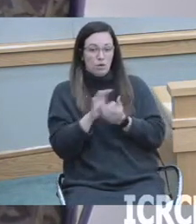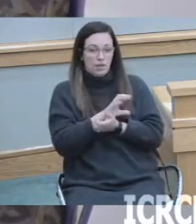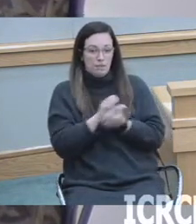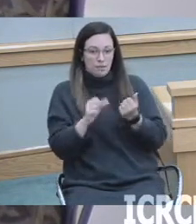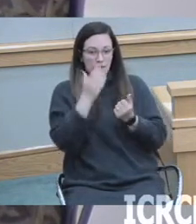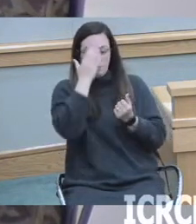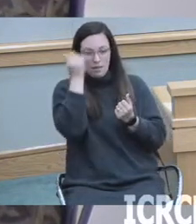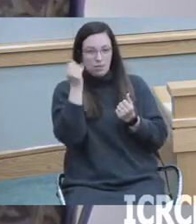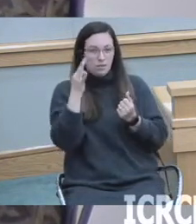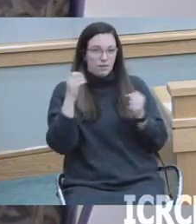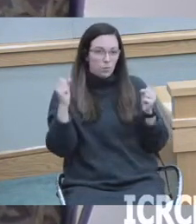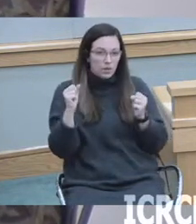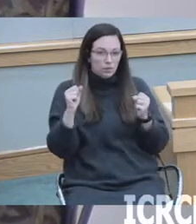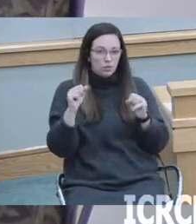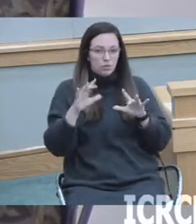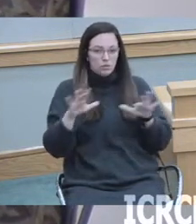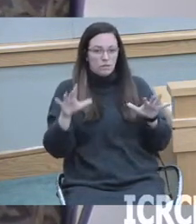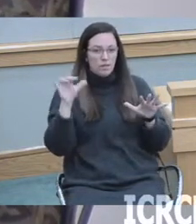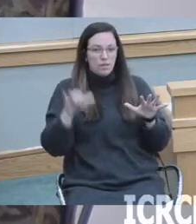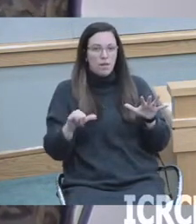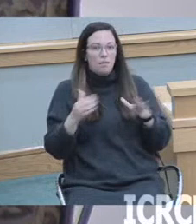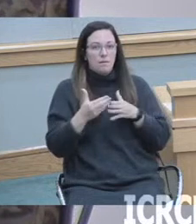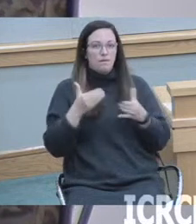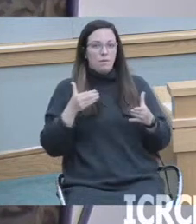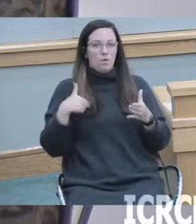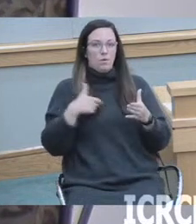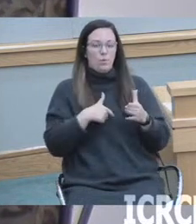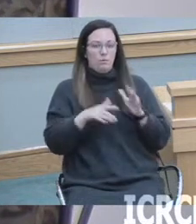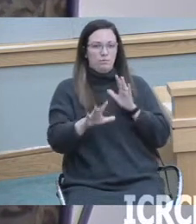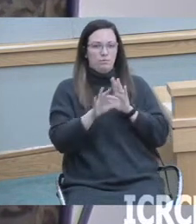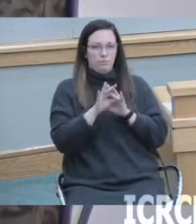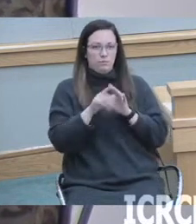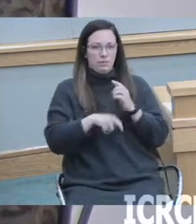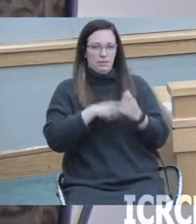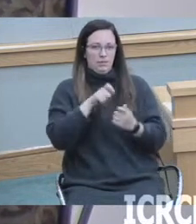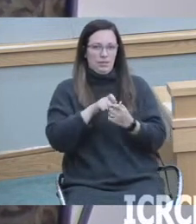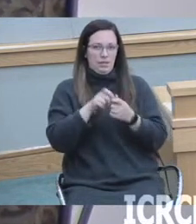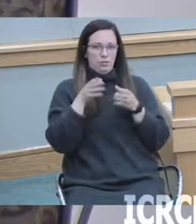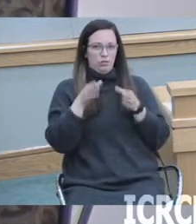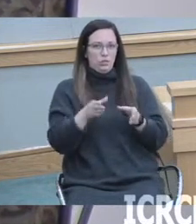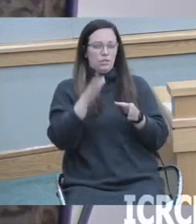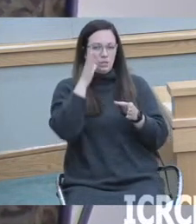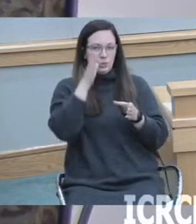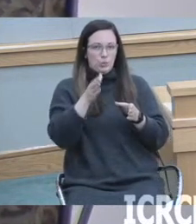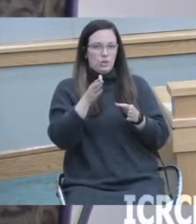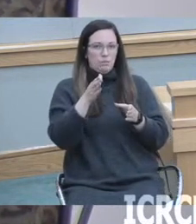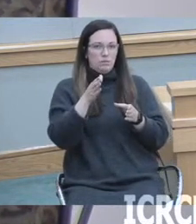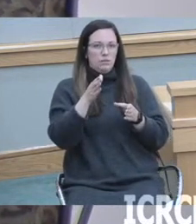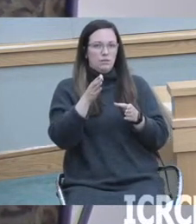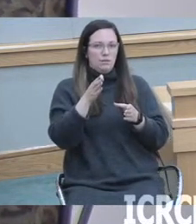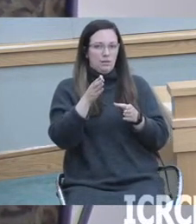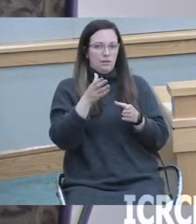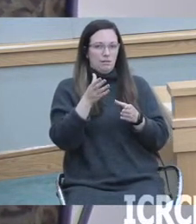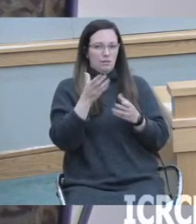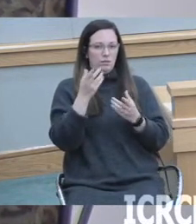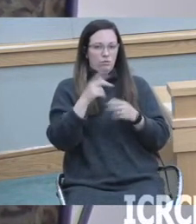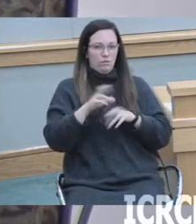of winter and stuff like that, before we select the exact streets that are going to be out for